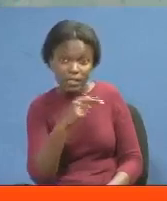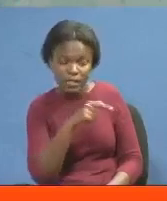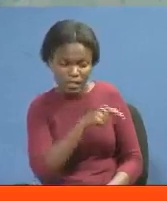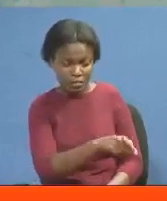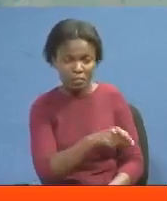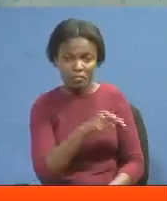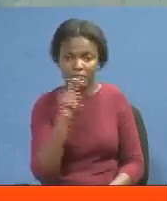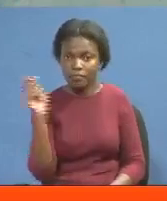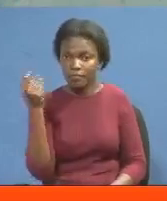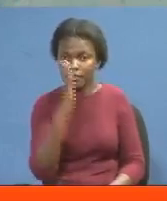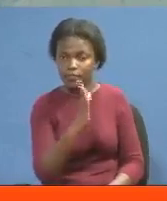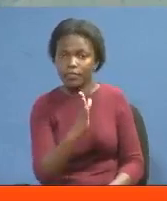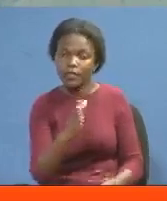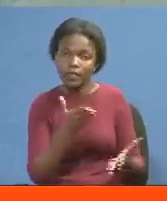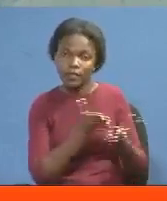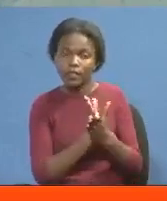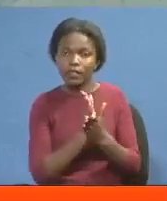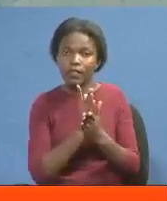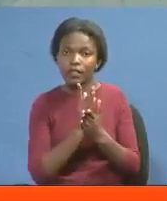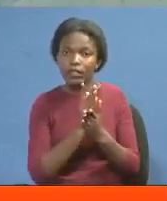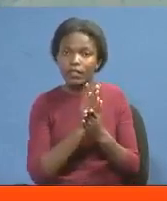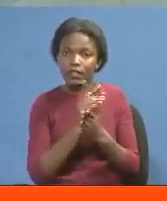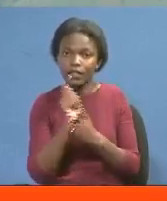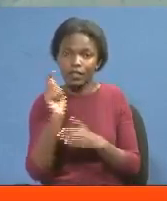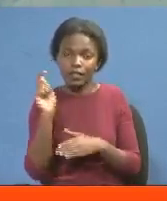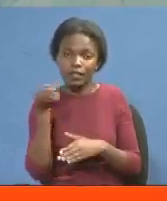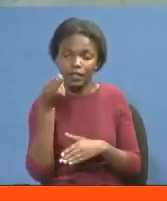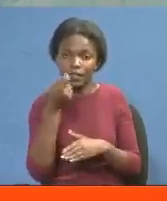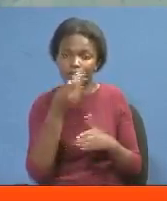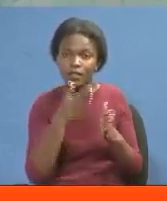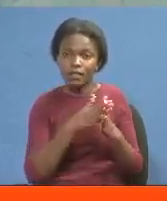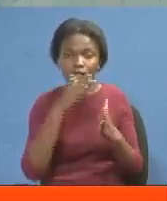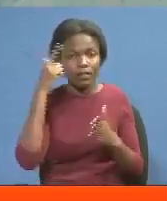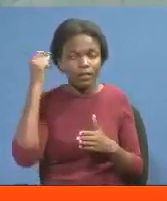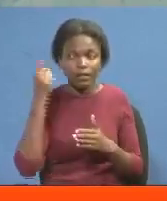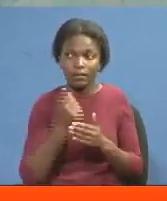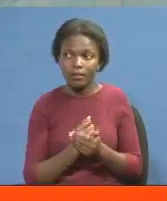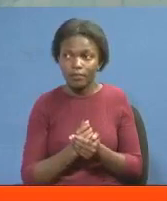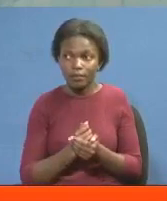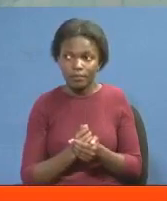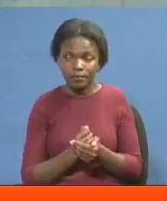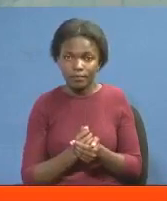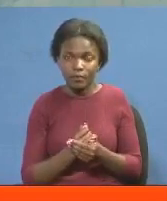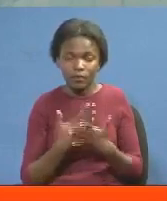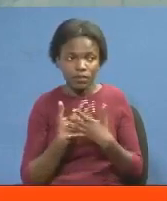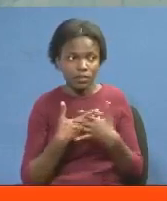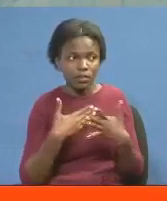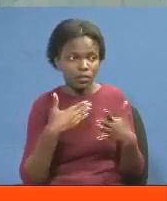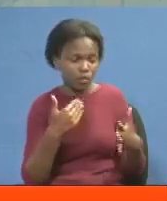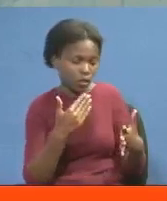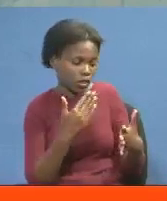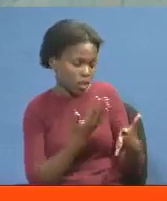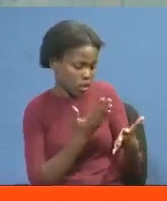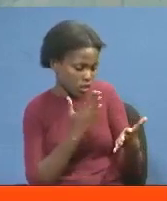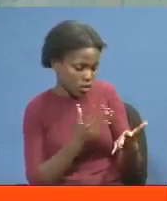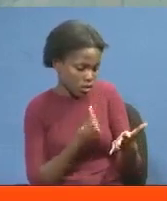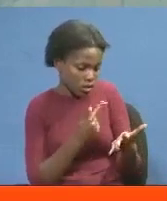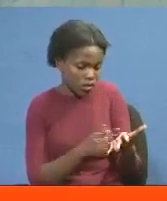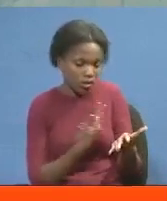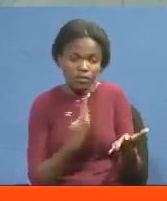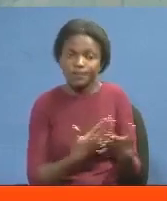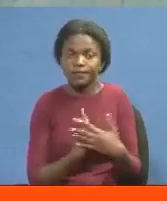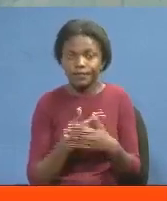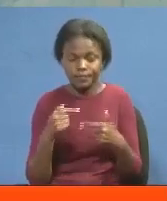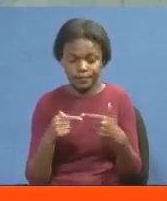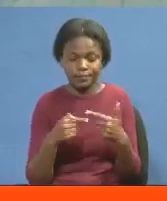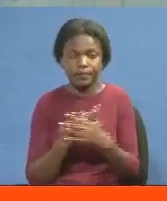leaders, now between Kenya and Somalia, our leaders have refused to cultivate that friendship. And I'll be sincere with you, President Kenyatta